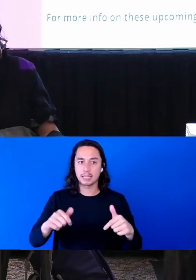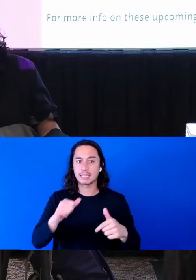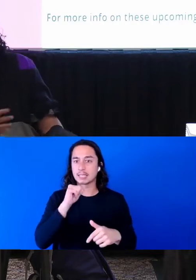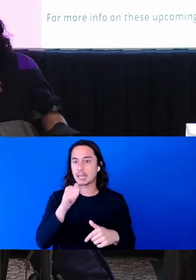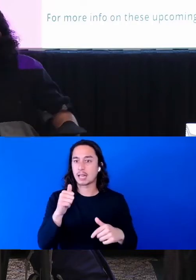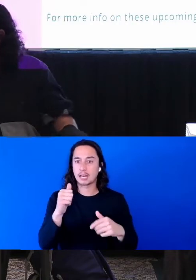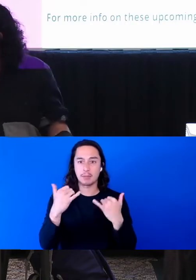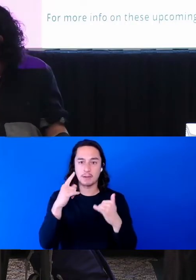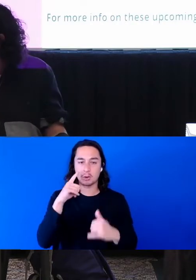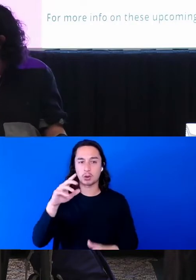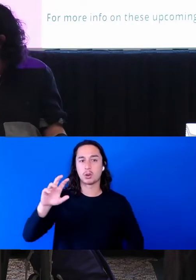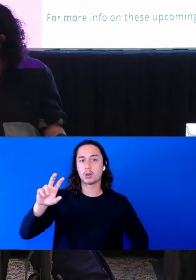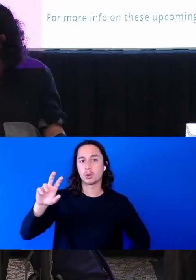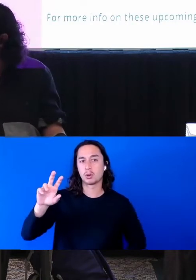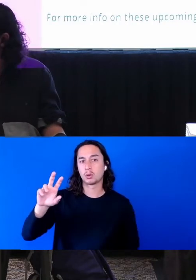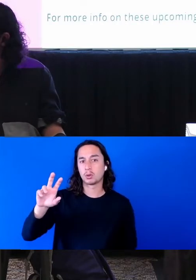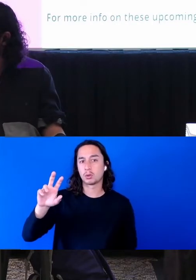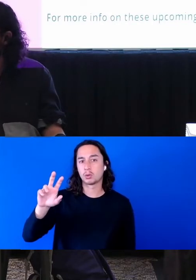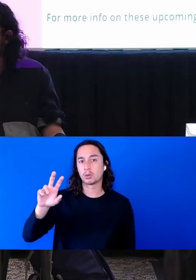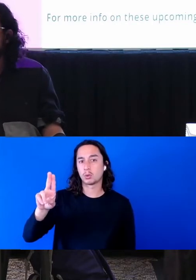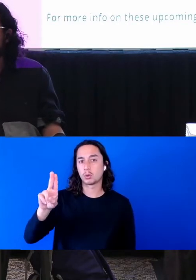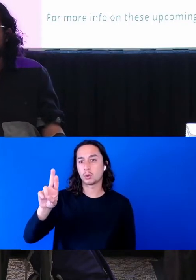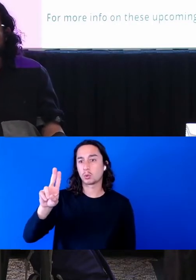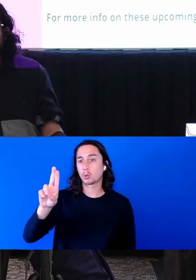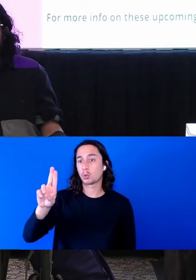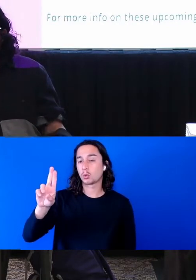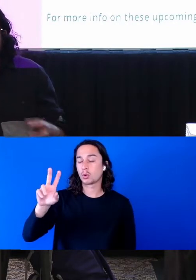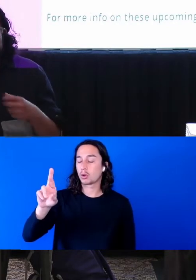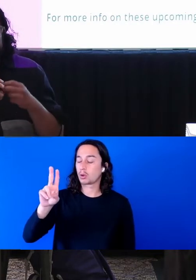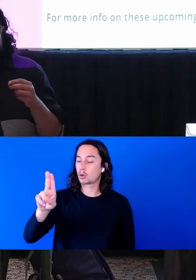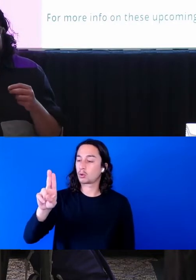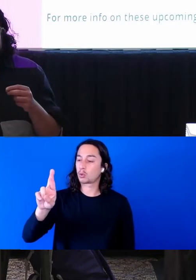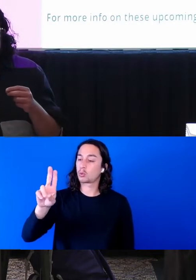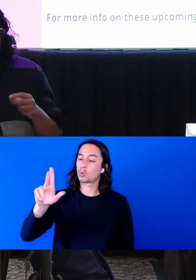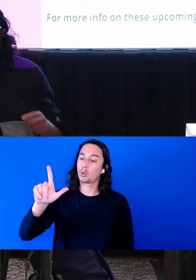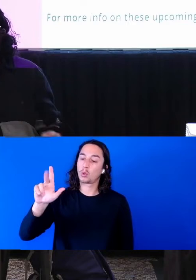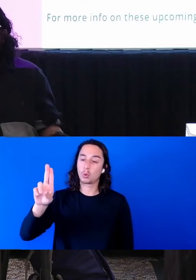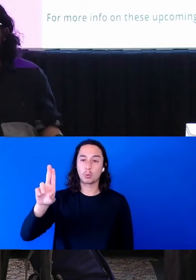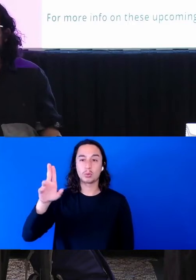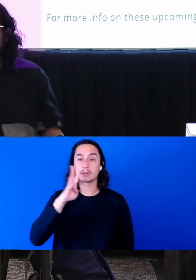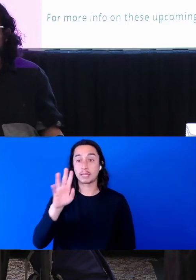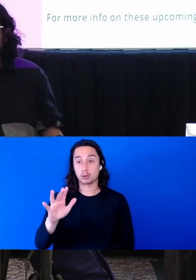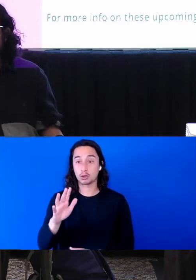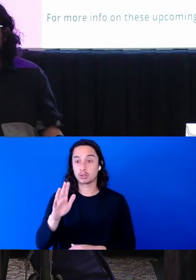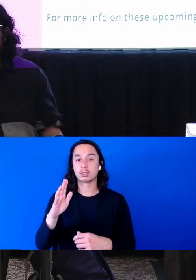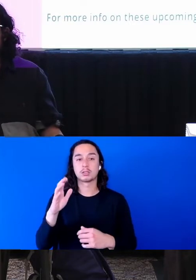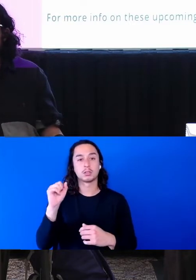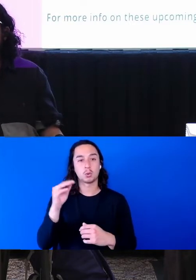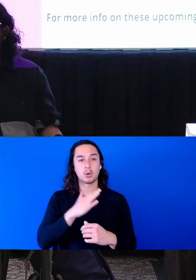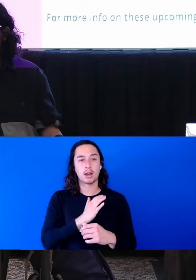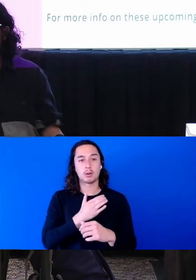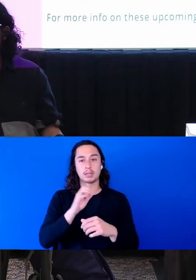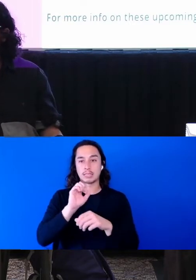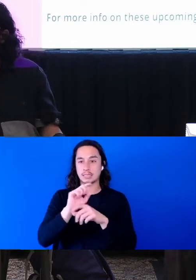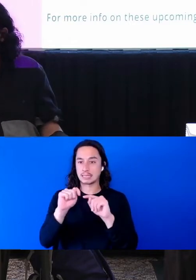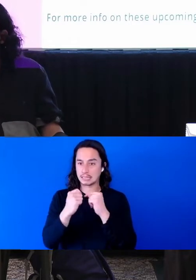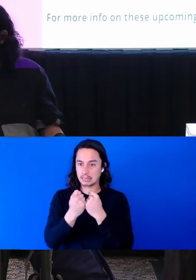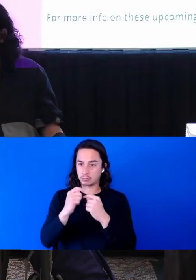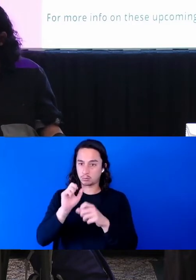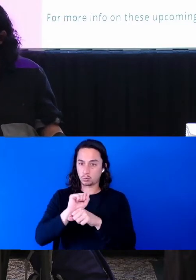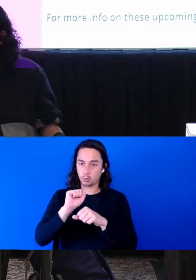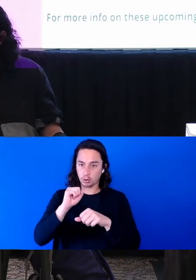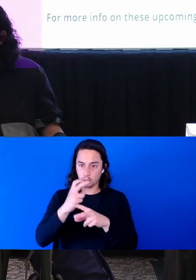is it? Right? Urdu speakers don't need all this explanation. And so our team worked really hard to figure out what places do we need to translate